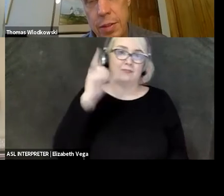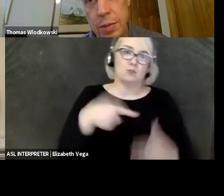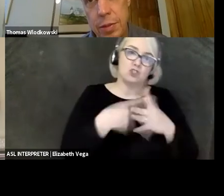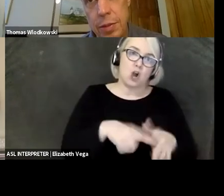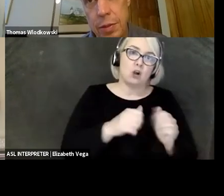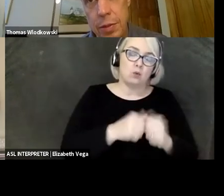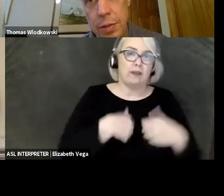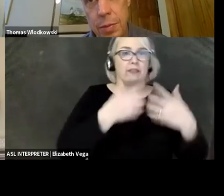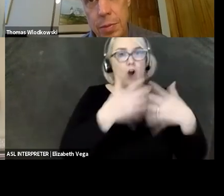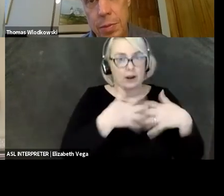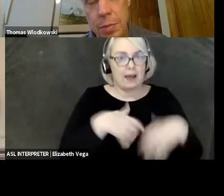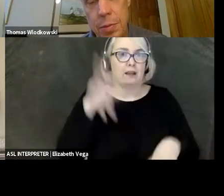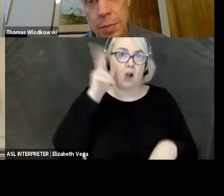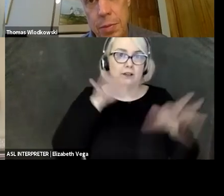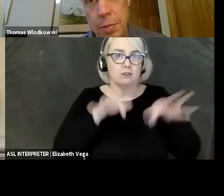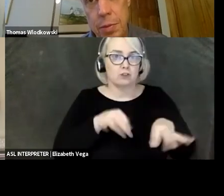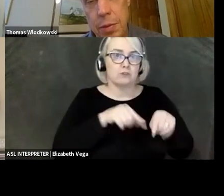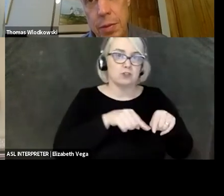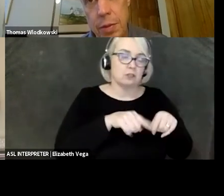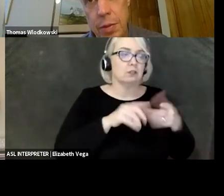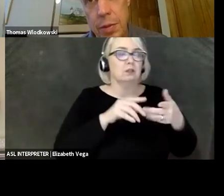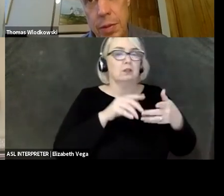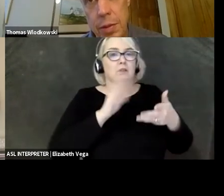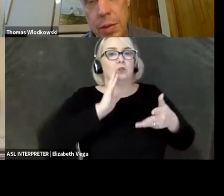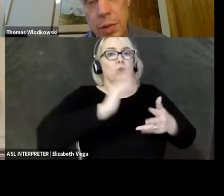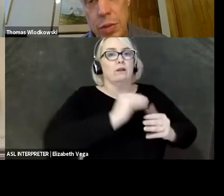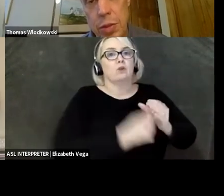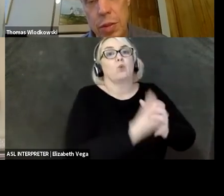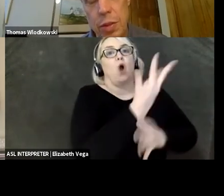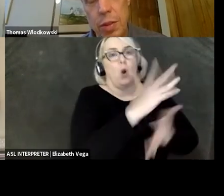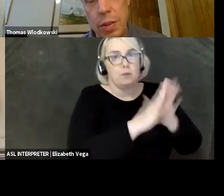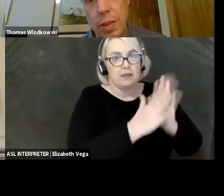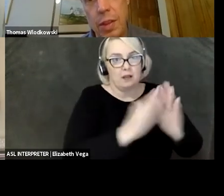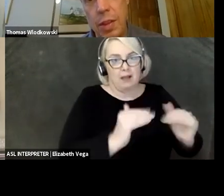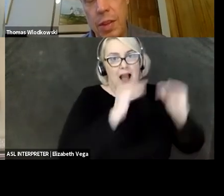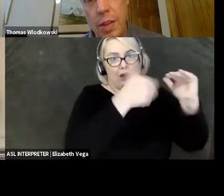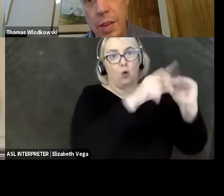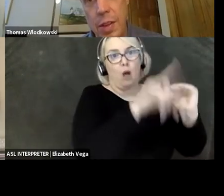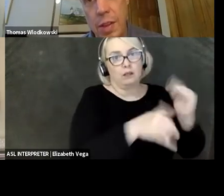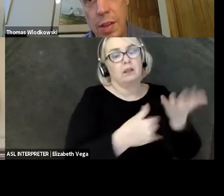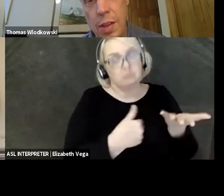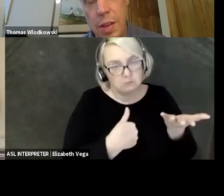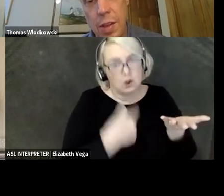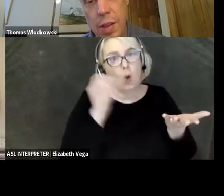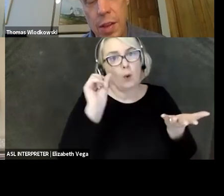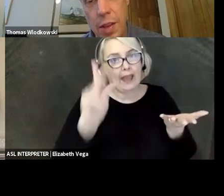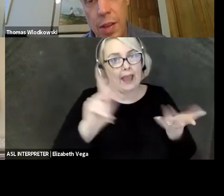end product, then sure, that go for it. It absolutely has a purpose. I think that's tough.